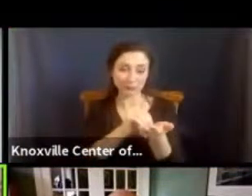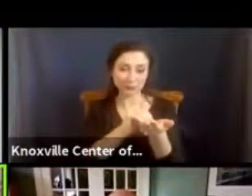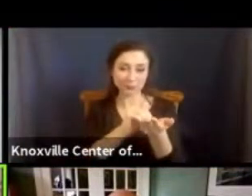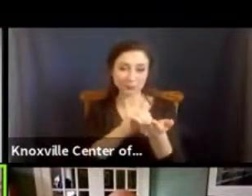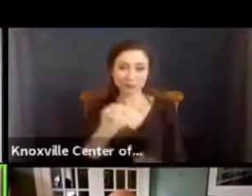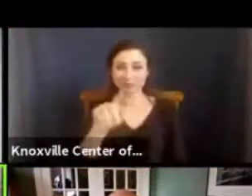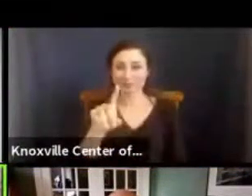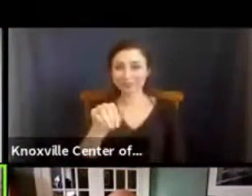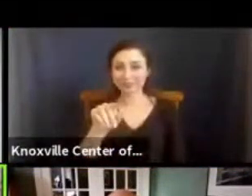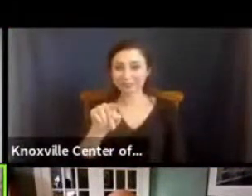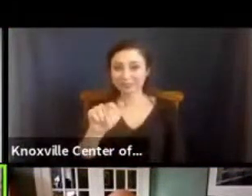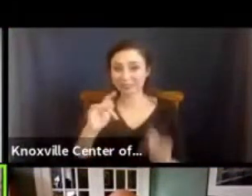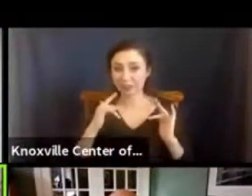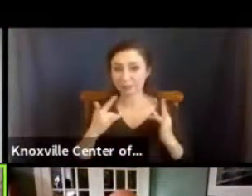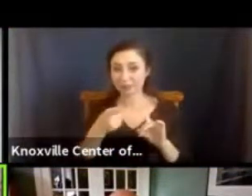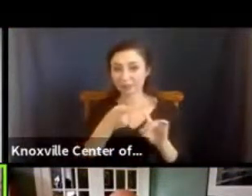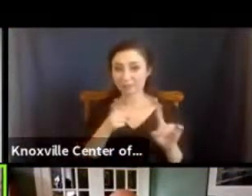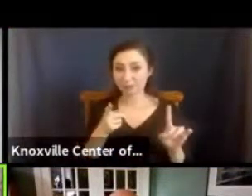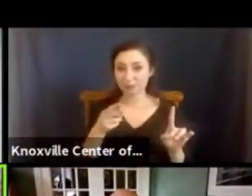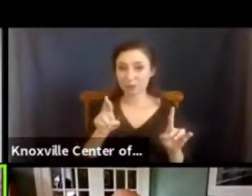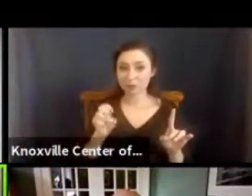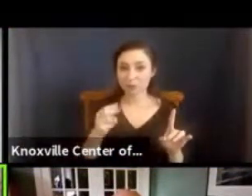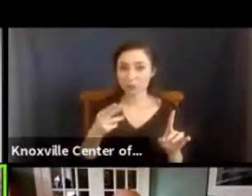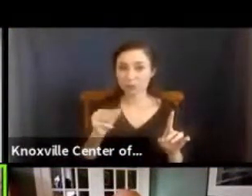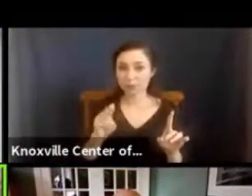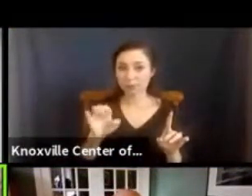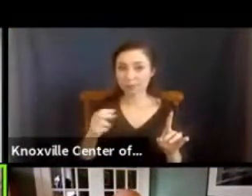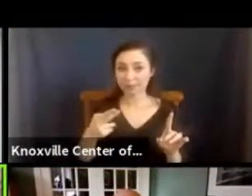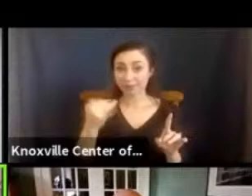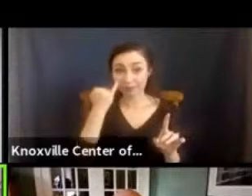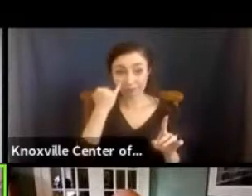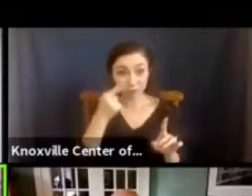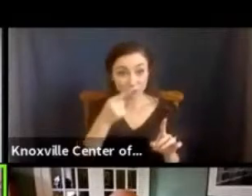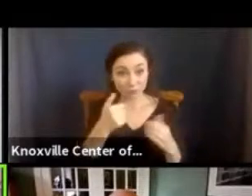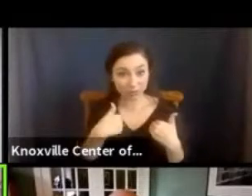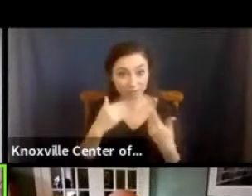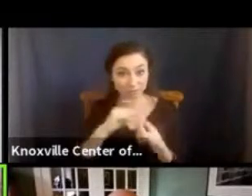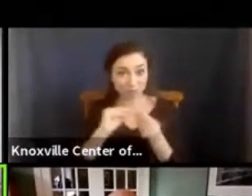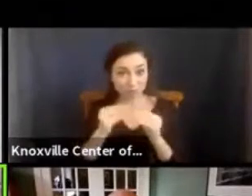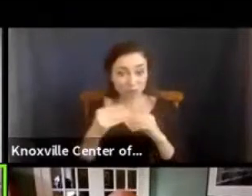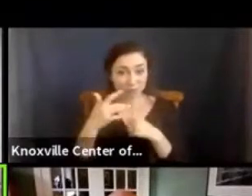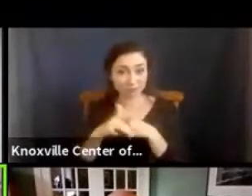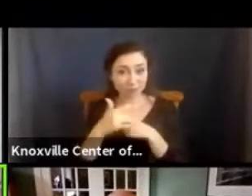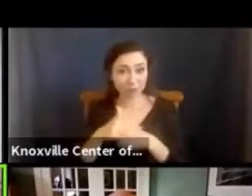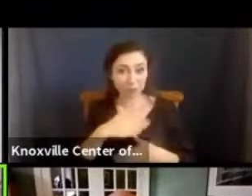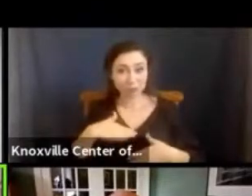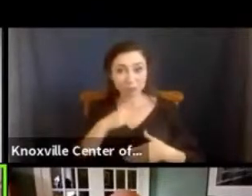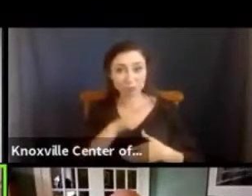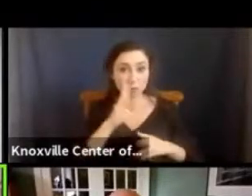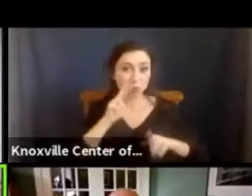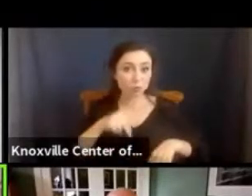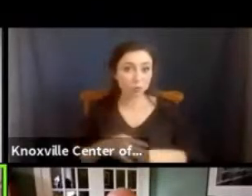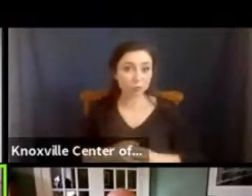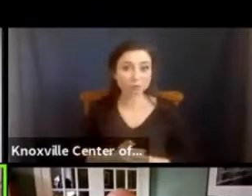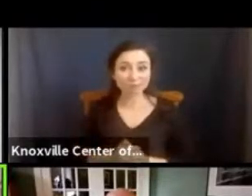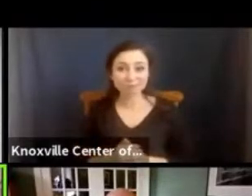data update by Dr. Shamiyeh. And Dr. Shamiyeh, if you have those figures available, we appreciate your report.